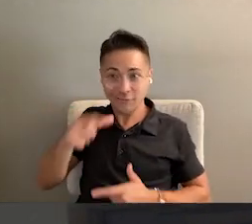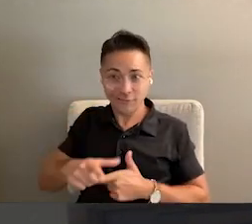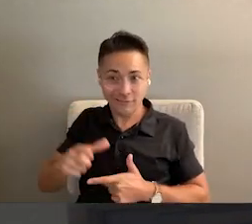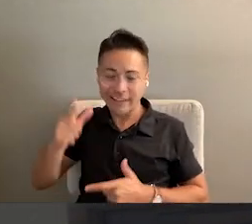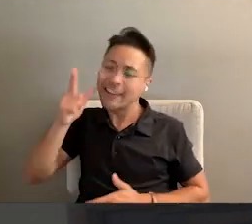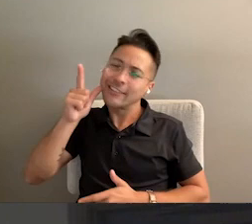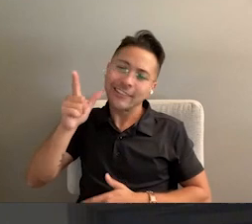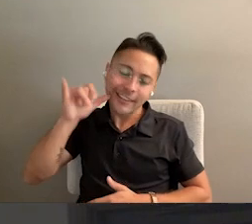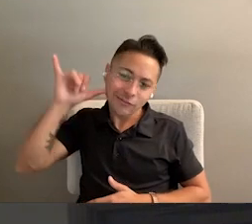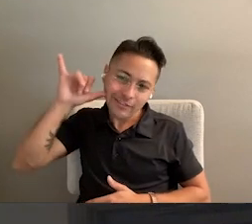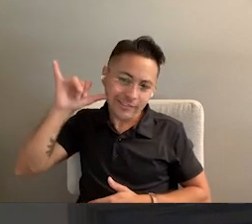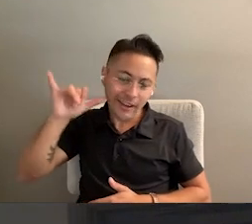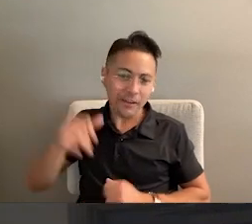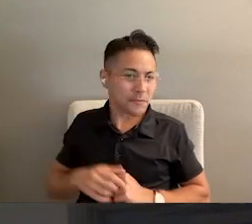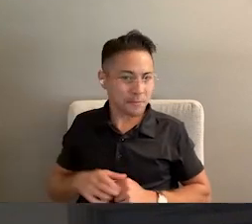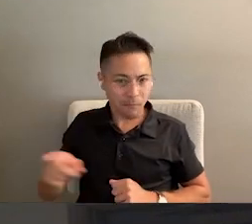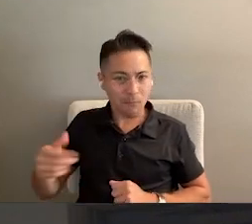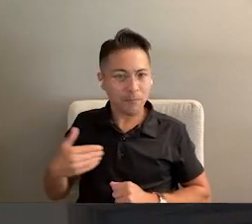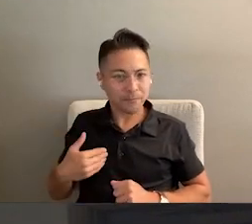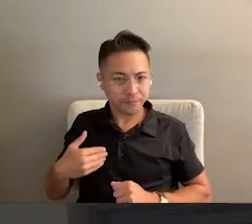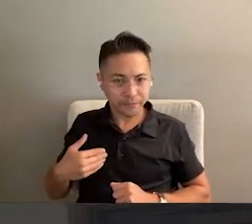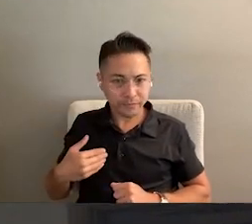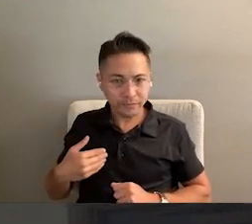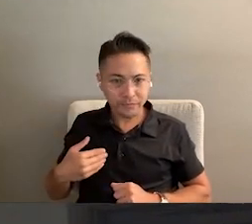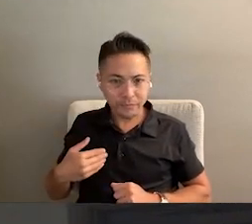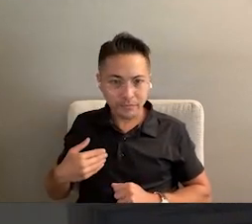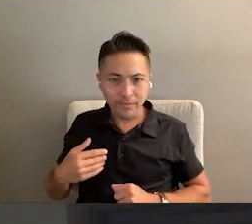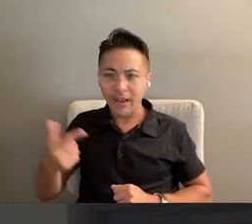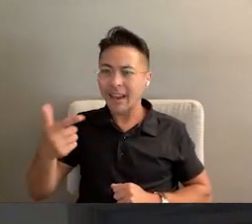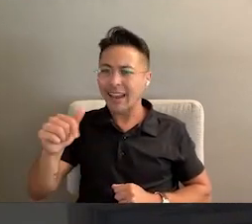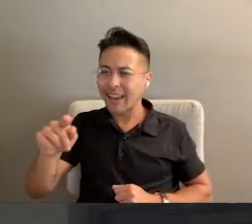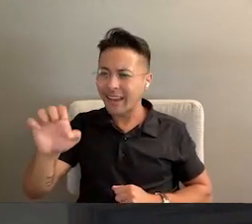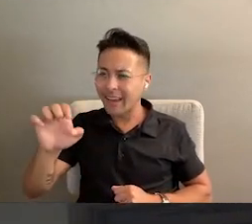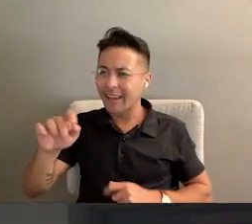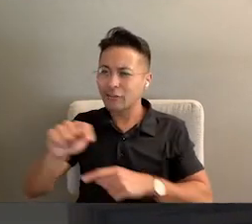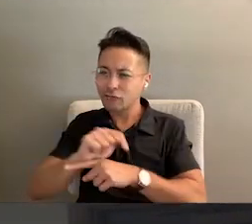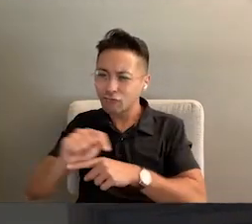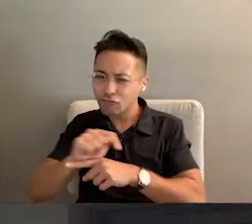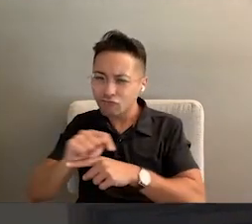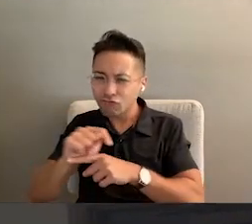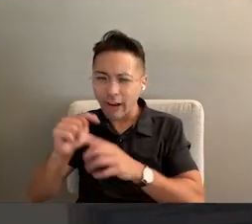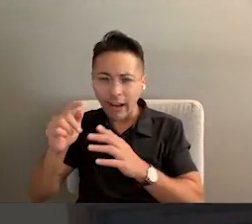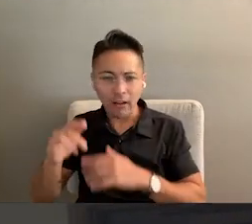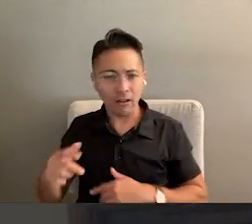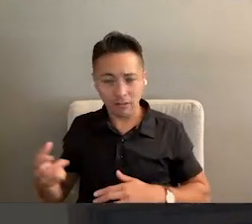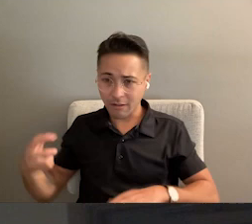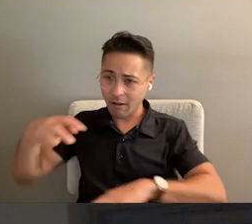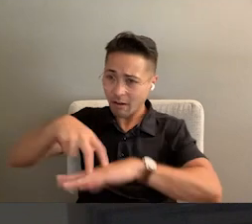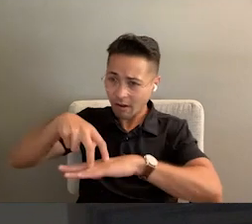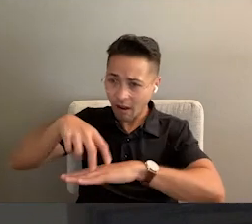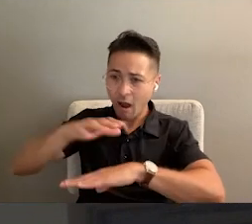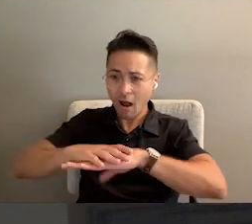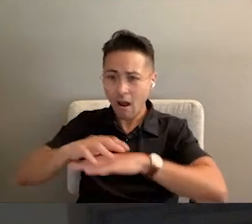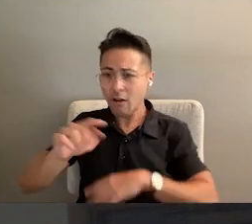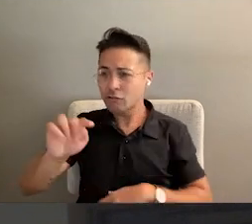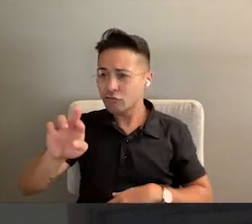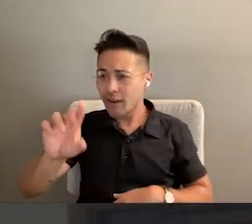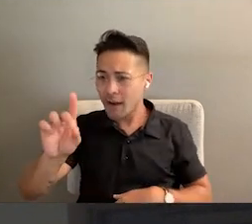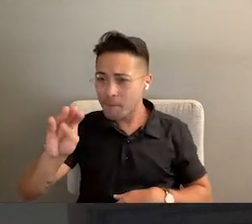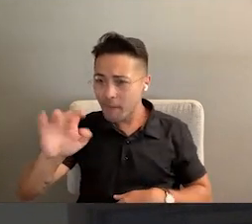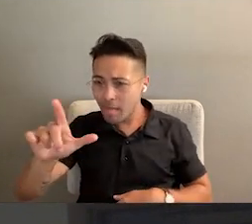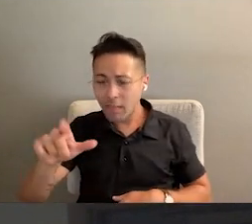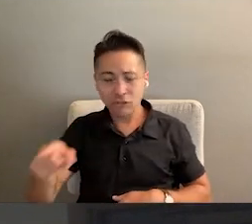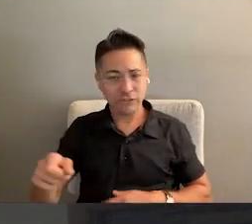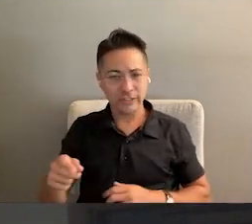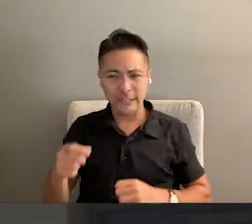So I got to see a picture of it yesterday in the session because they showed it. But it has a gait trainer, so she gets in the gait trainer and on the